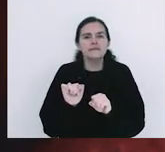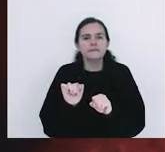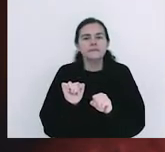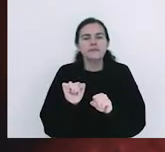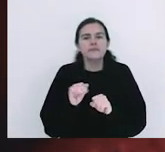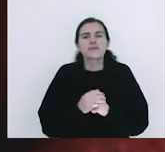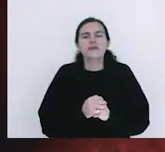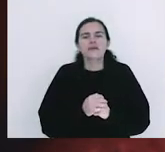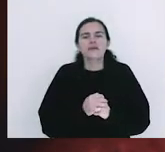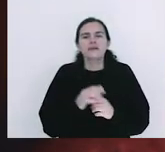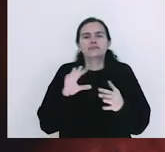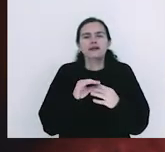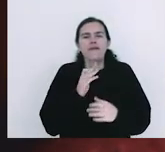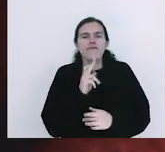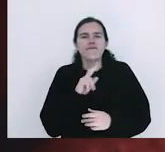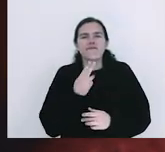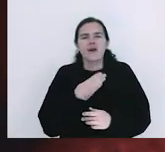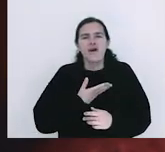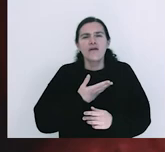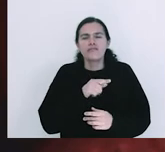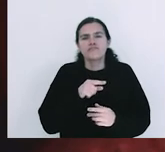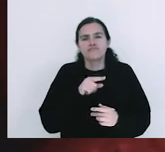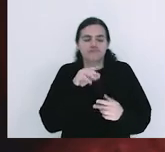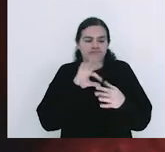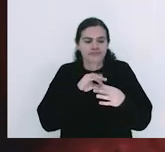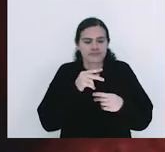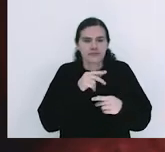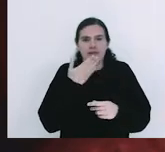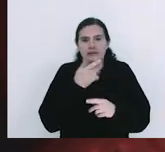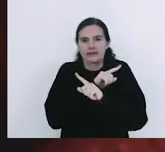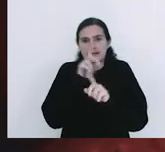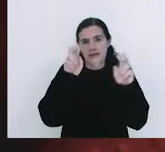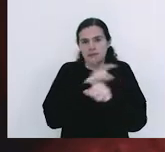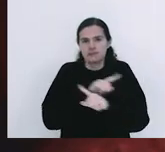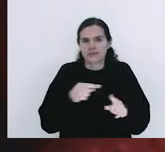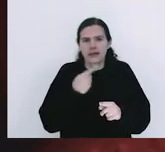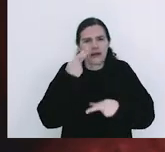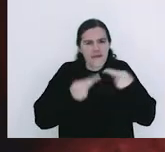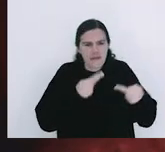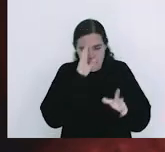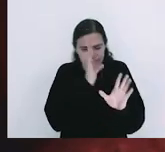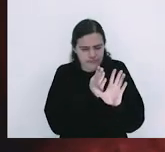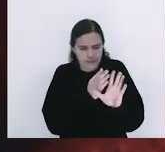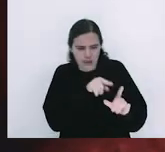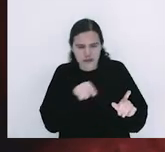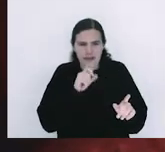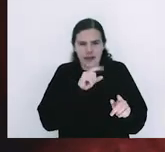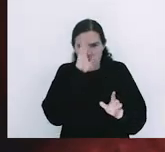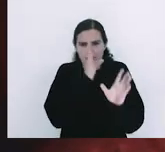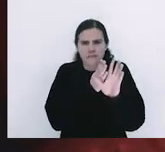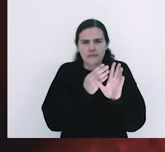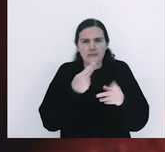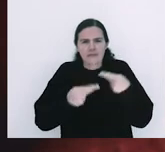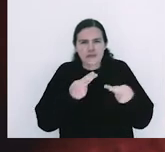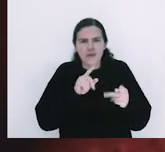Freud, totem and taboo, psychoanalysis, and if psychoanalysis is a reconstitution, the